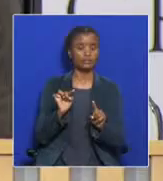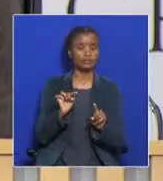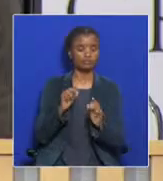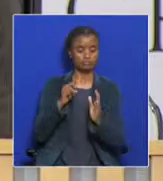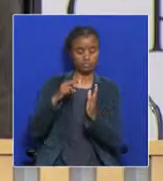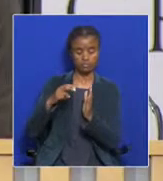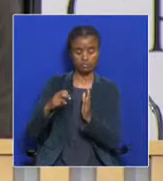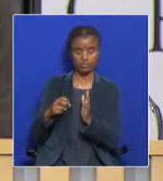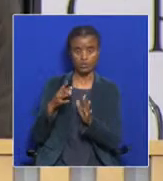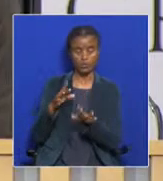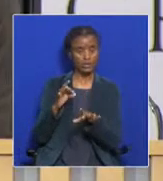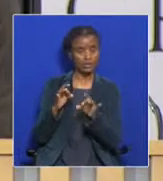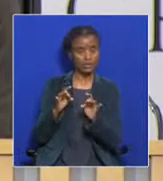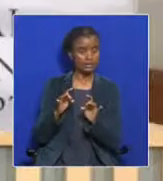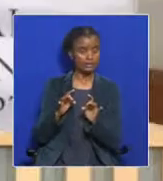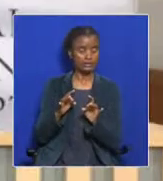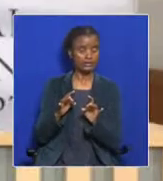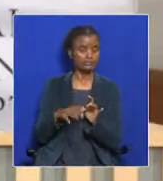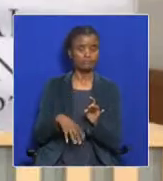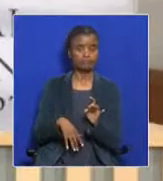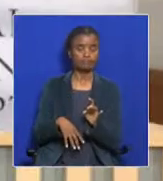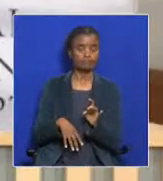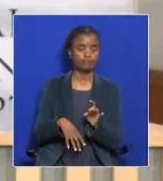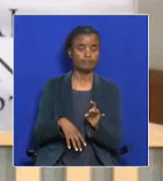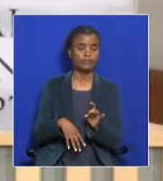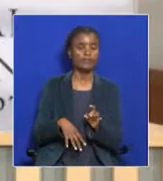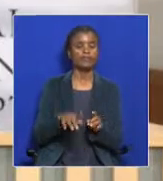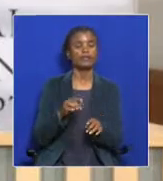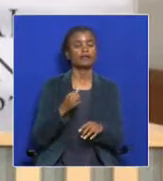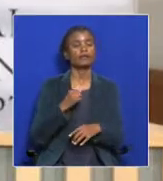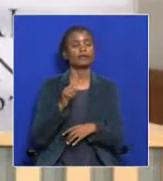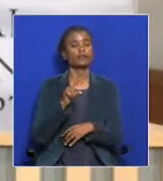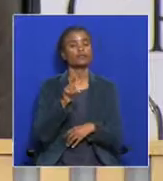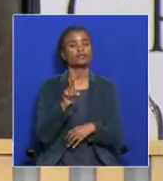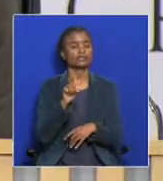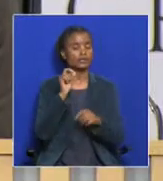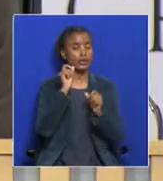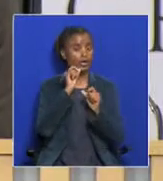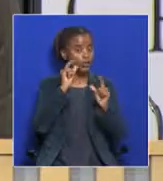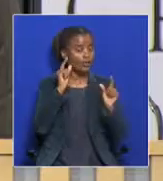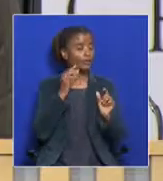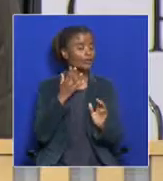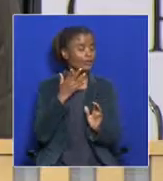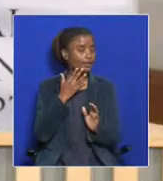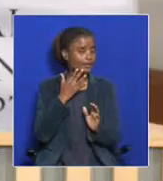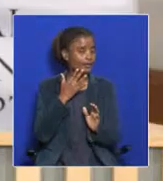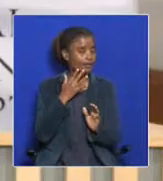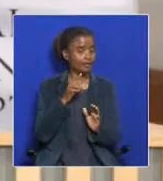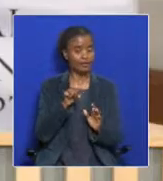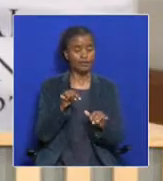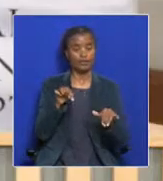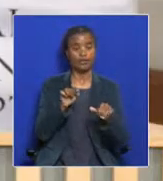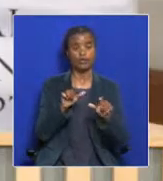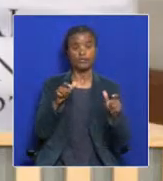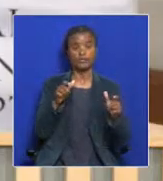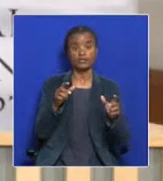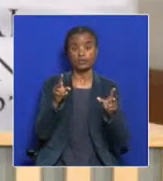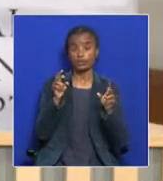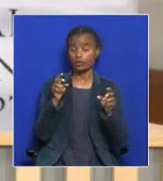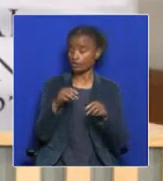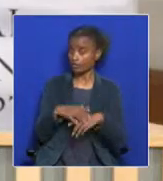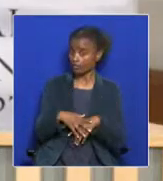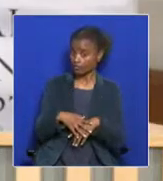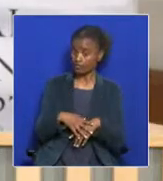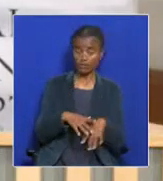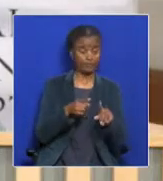carefully. No, my question was, when did you become aware of that? While watching the commission. Oh, from this commission? Yes. Oh, you are going